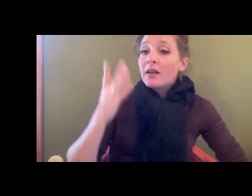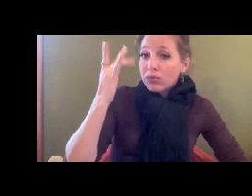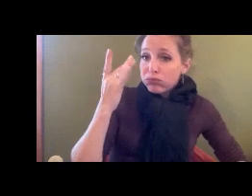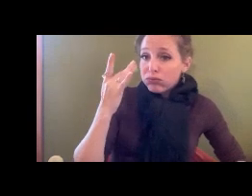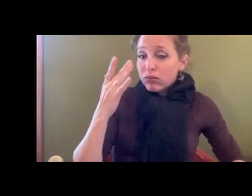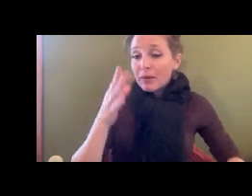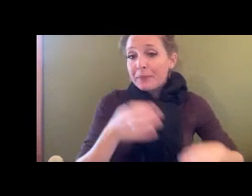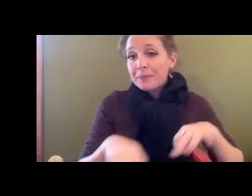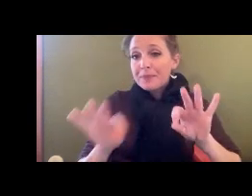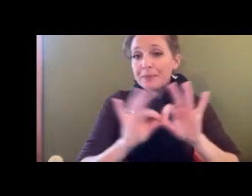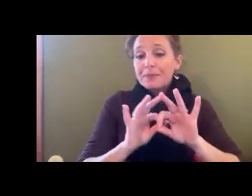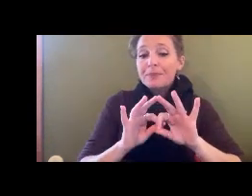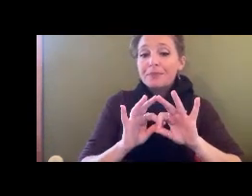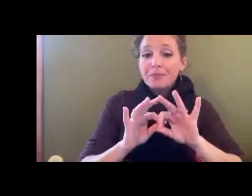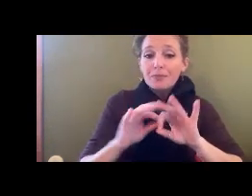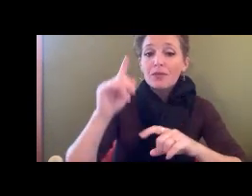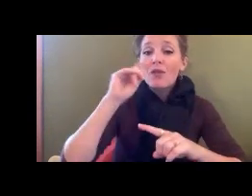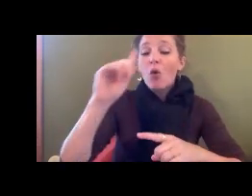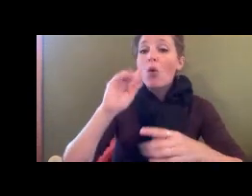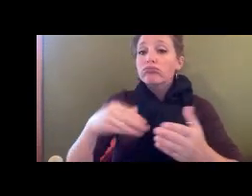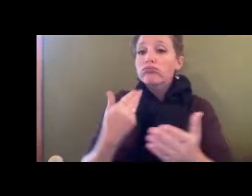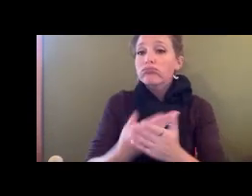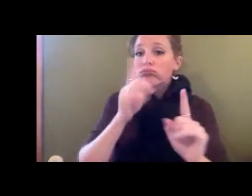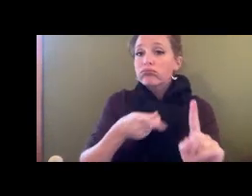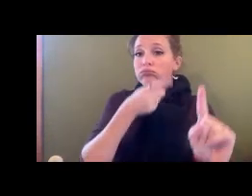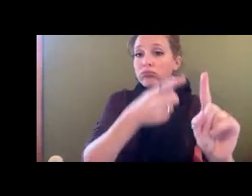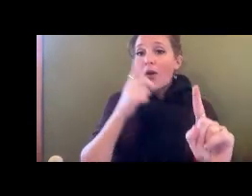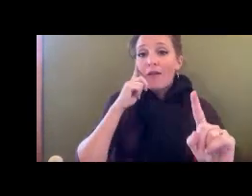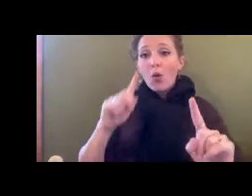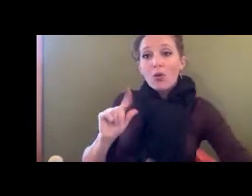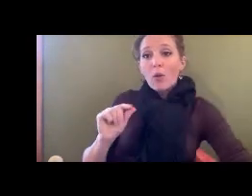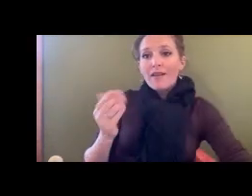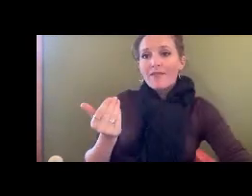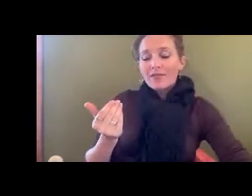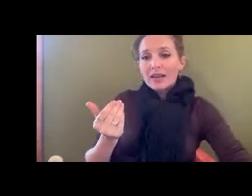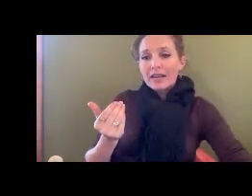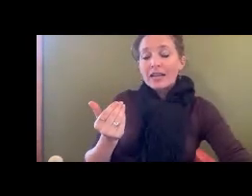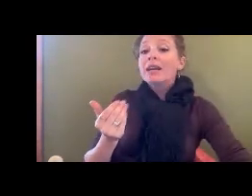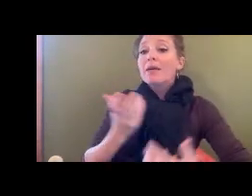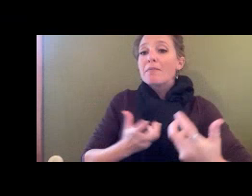the 2015 objectives for meeting food security needs,